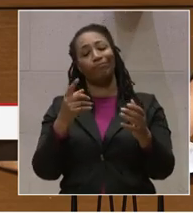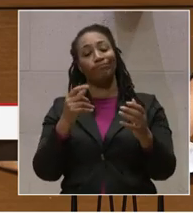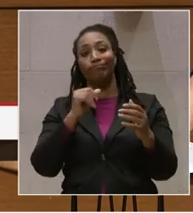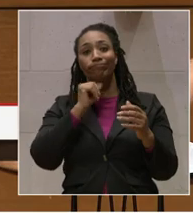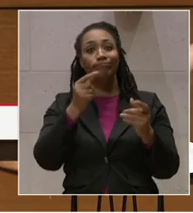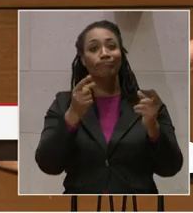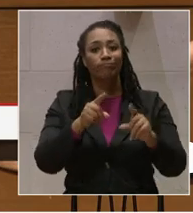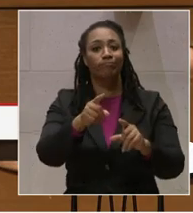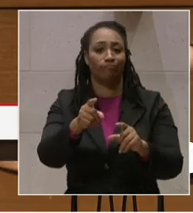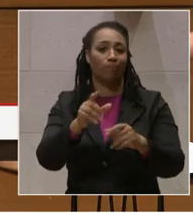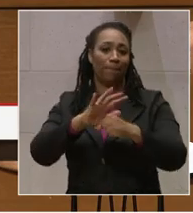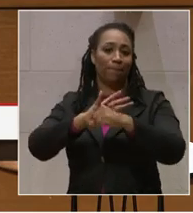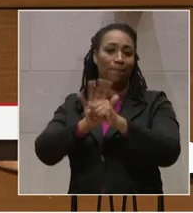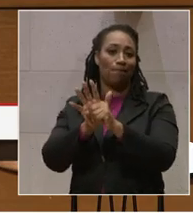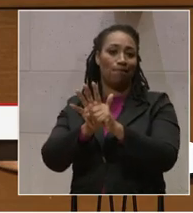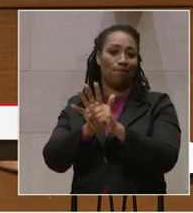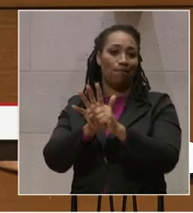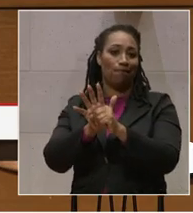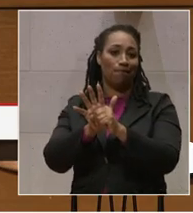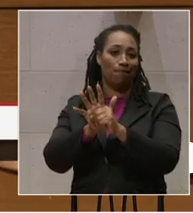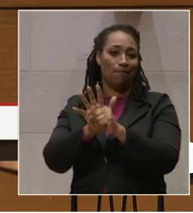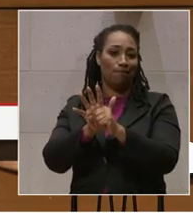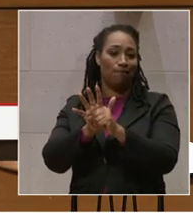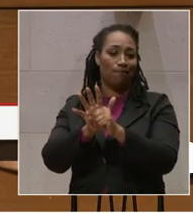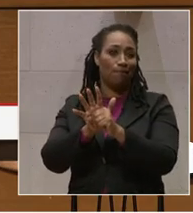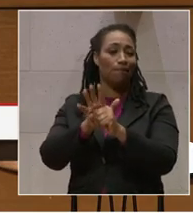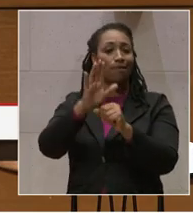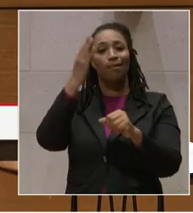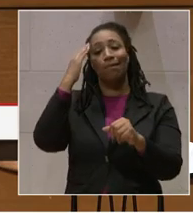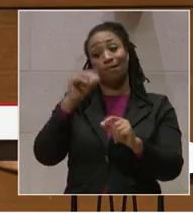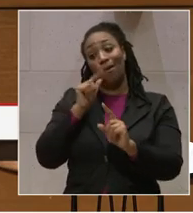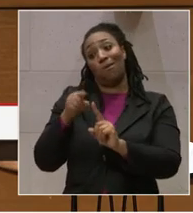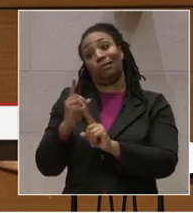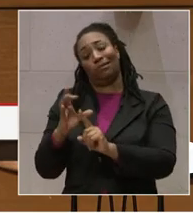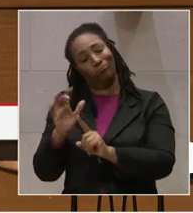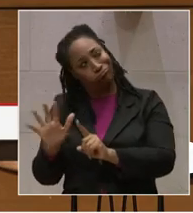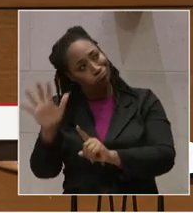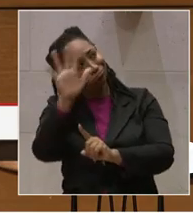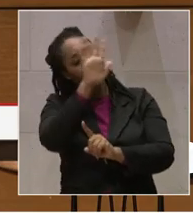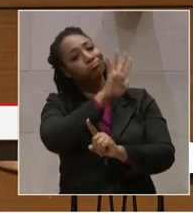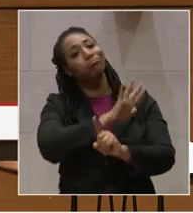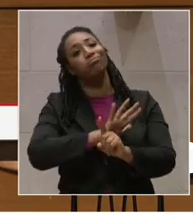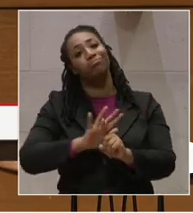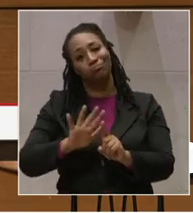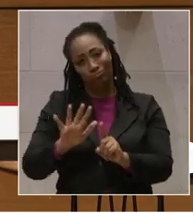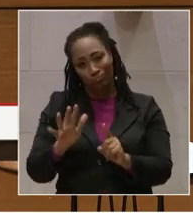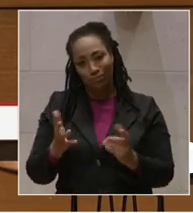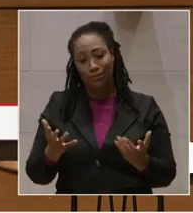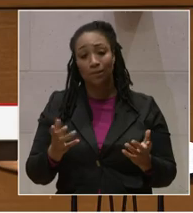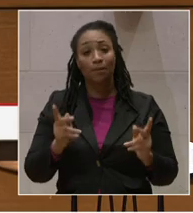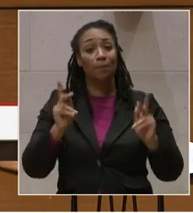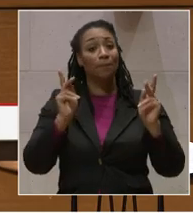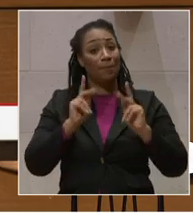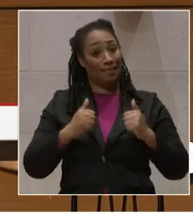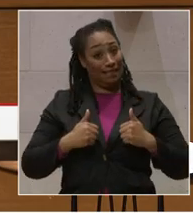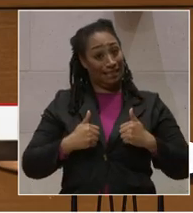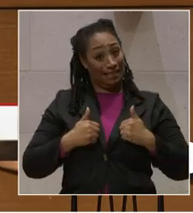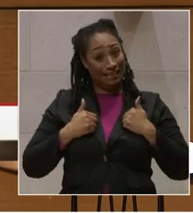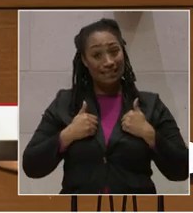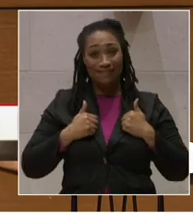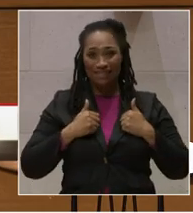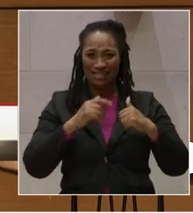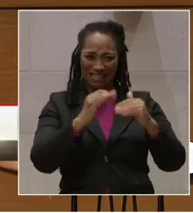but across the country. You had a lot of folks who lived in more dense areas, moving into less dense cities